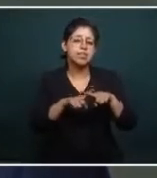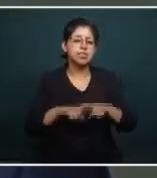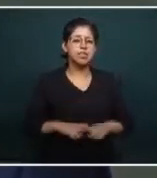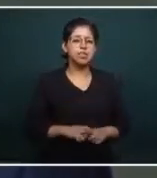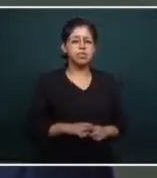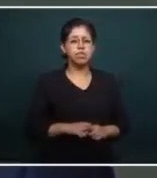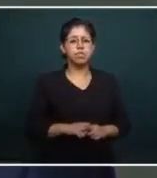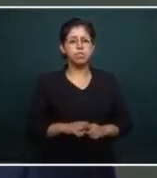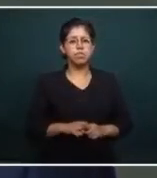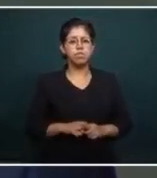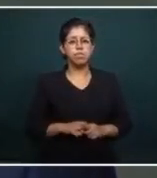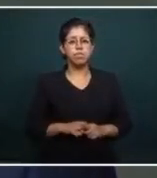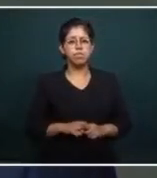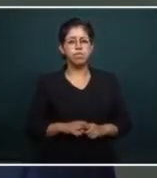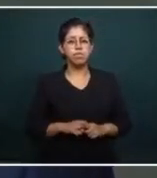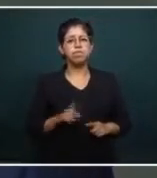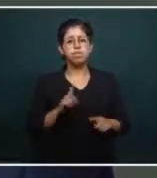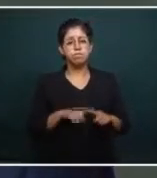committed estos